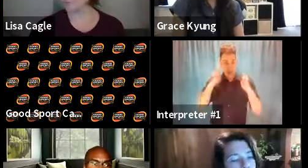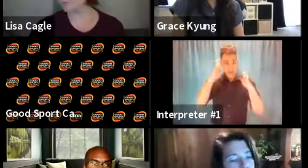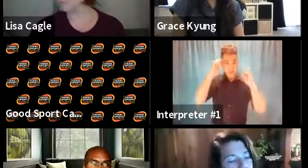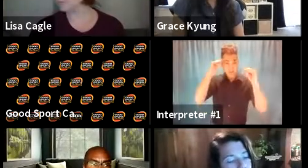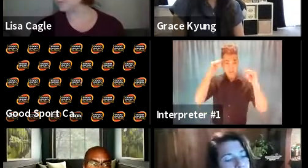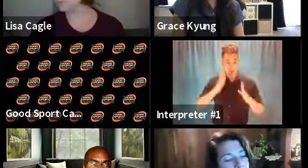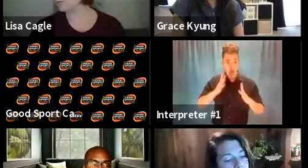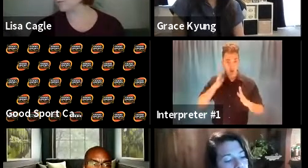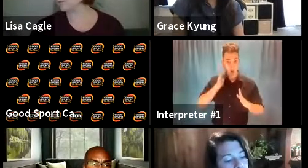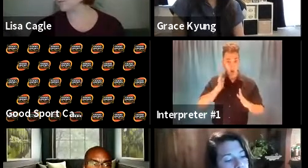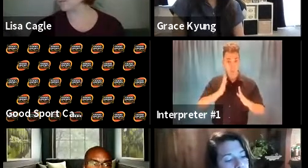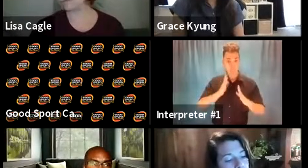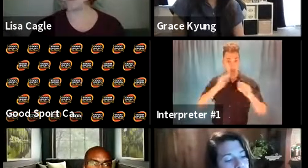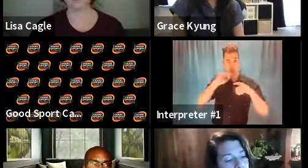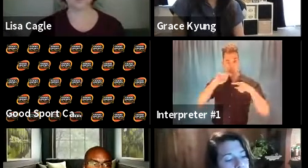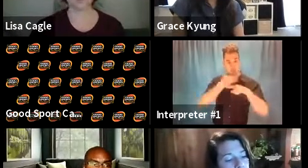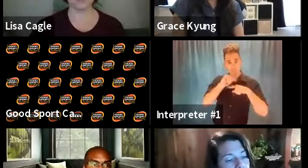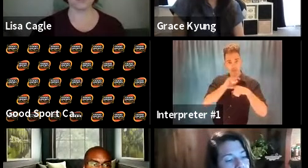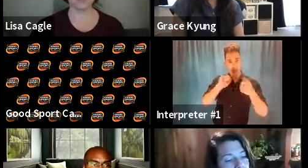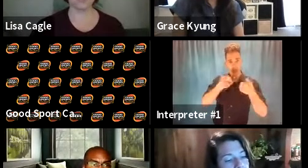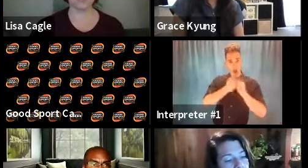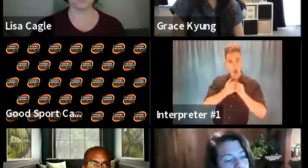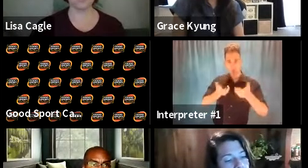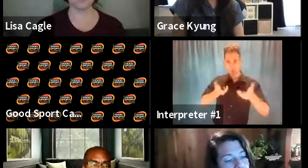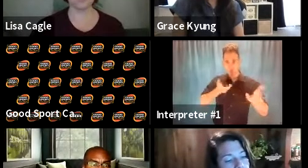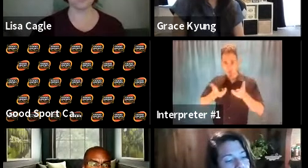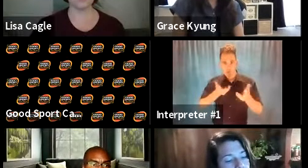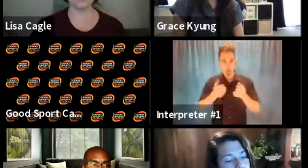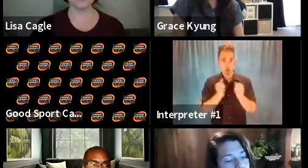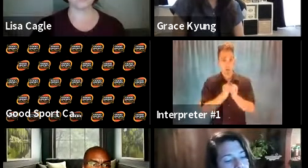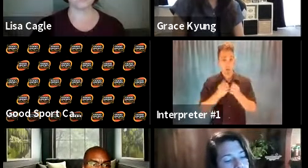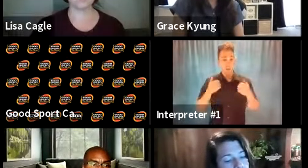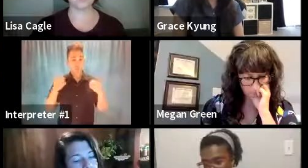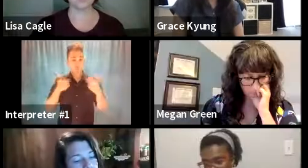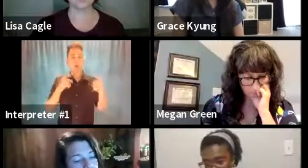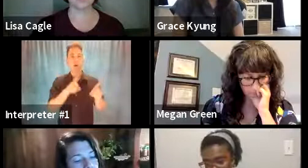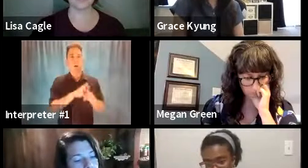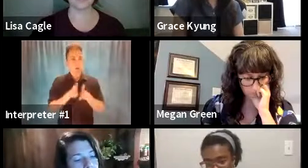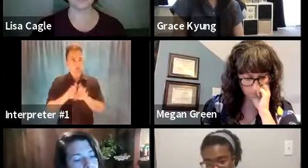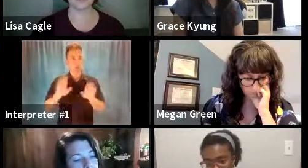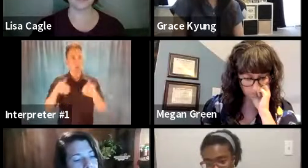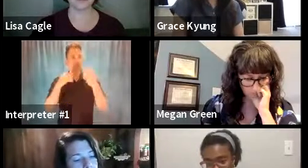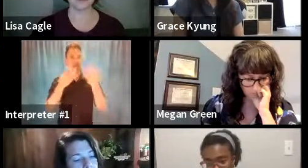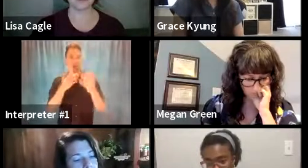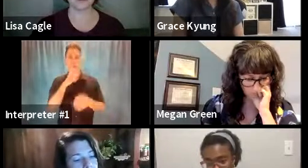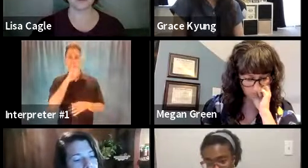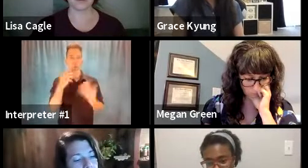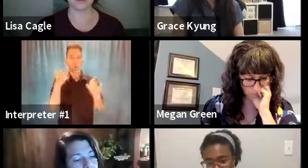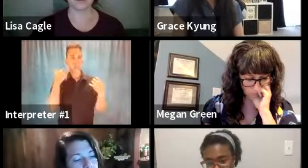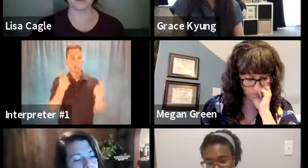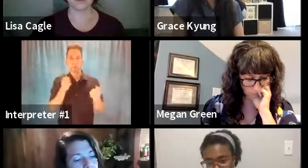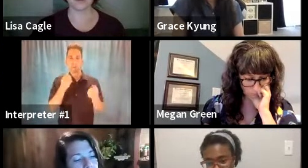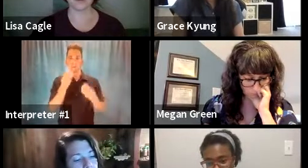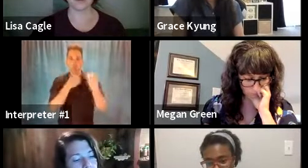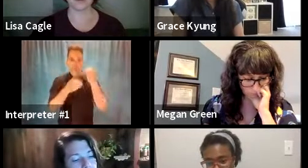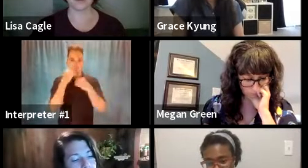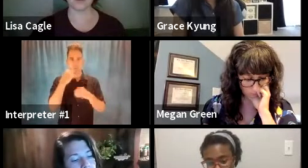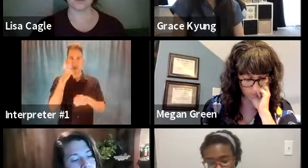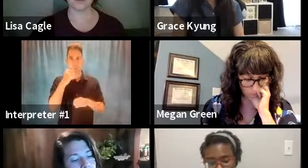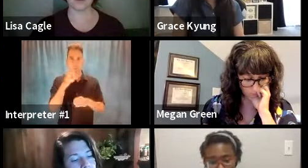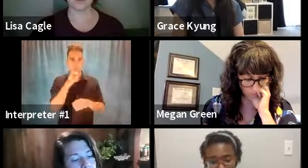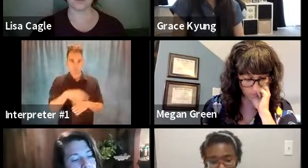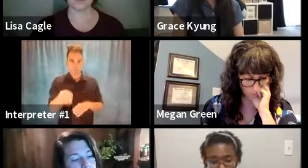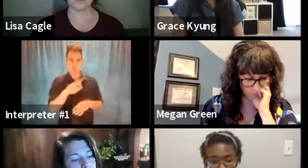most importantly, provide nutritious dinners for those students who would participate. This would be an